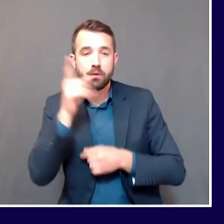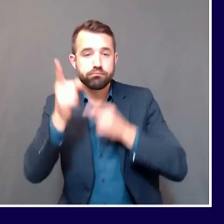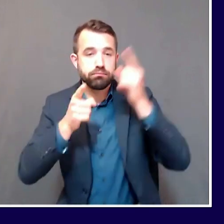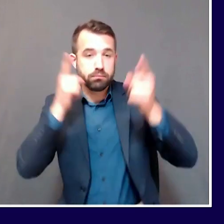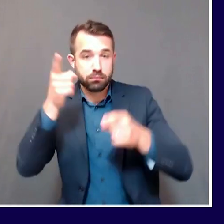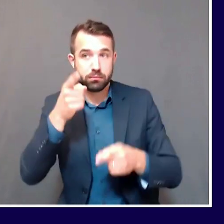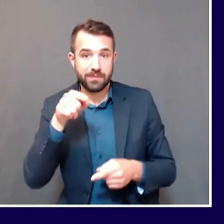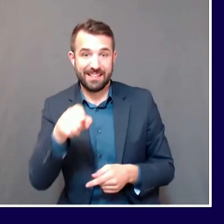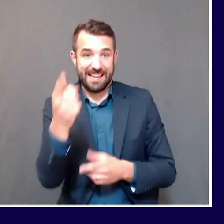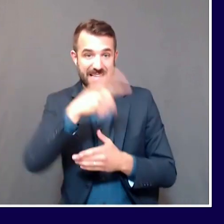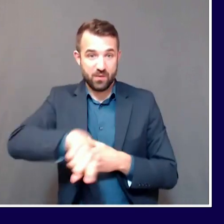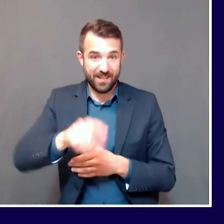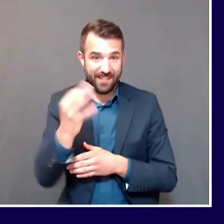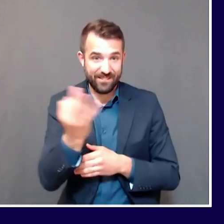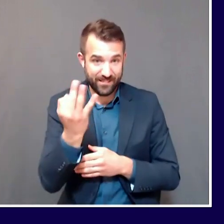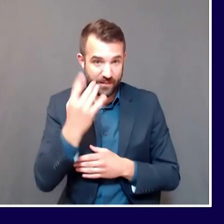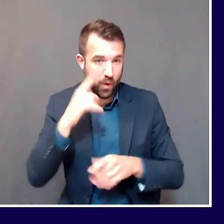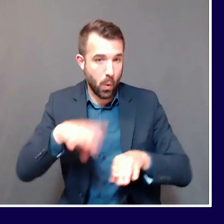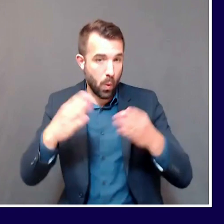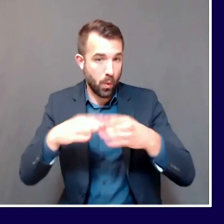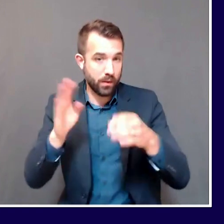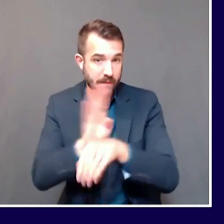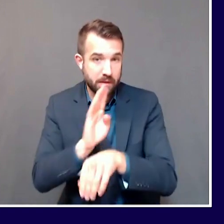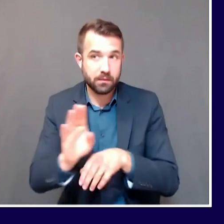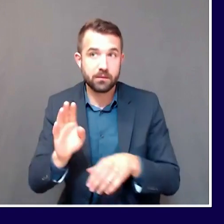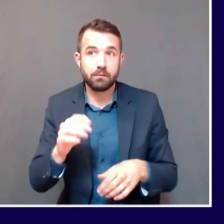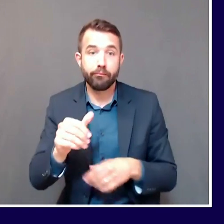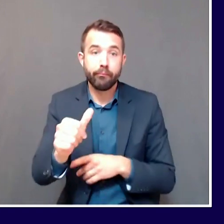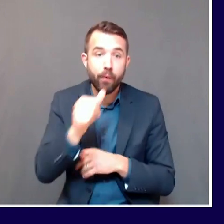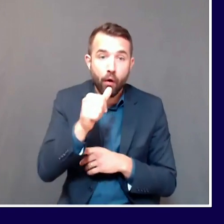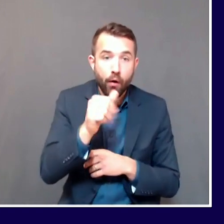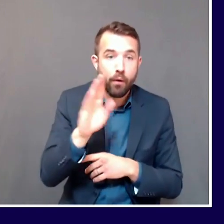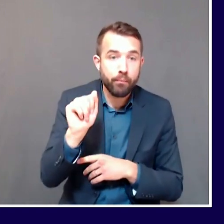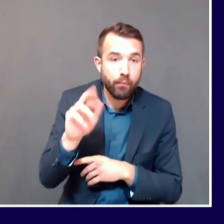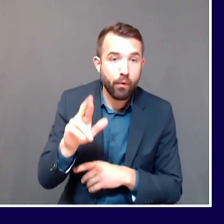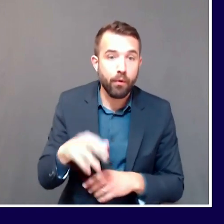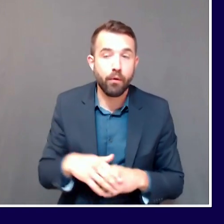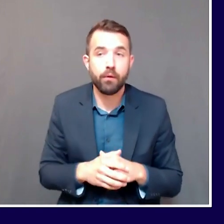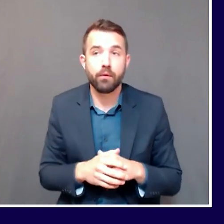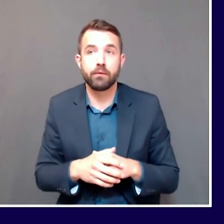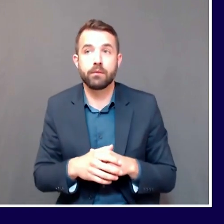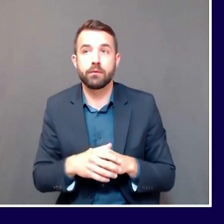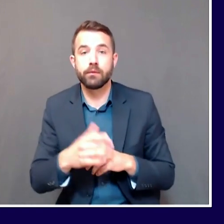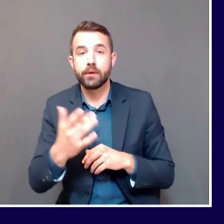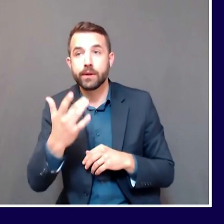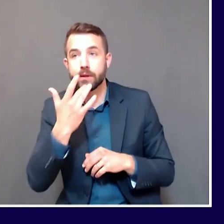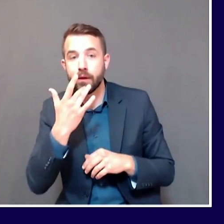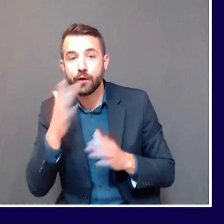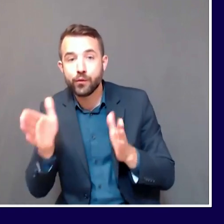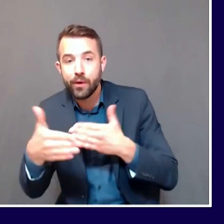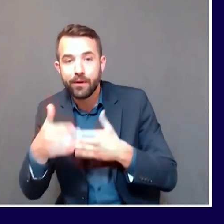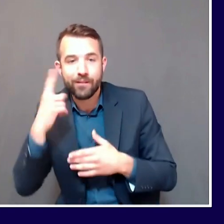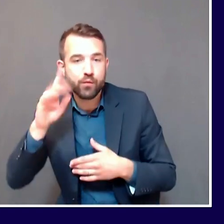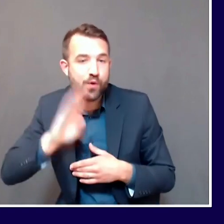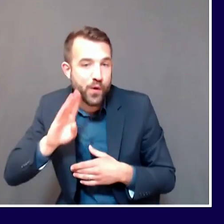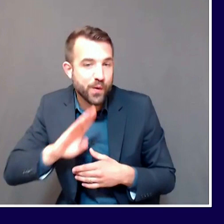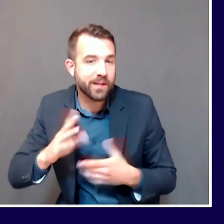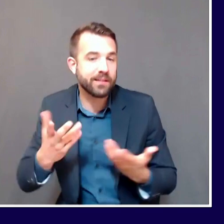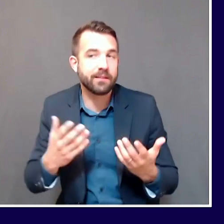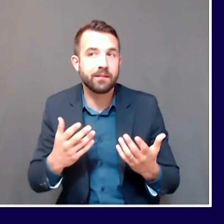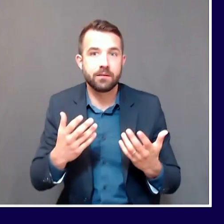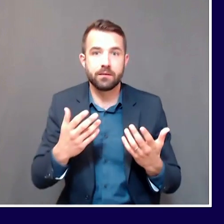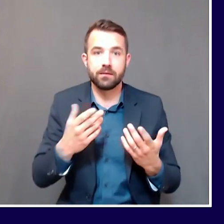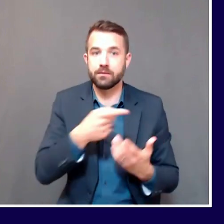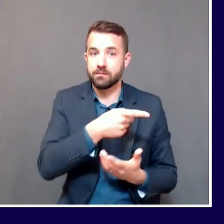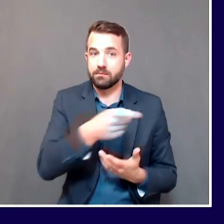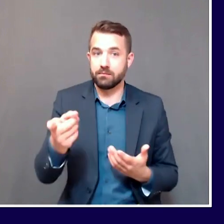service for bars and tasting rooms is limited to 13 counties and not the entire state, because restaurants across the